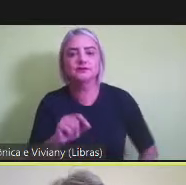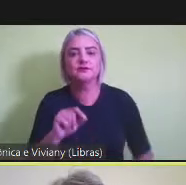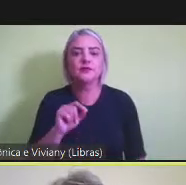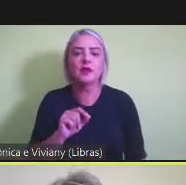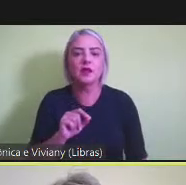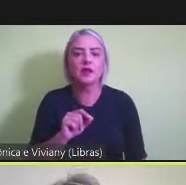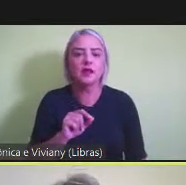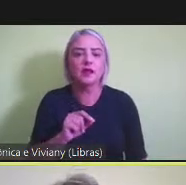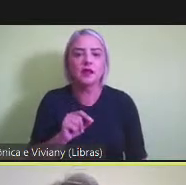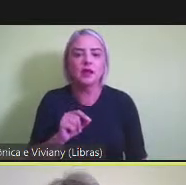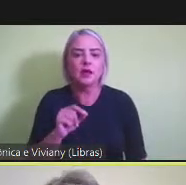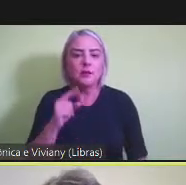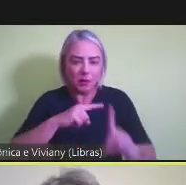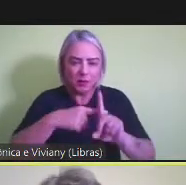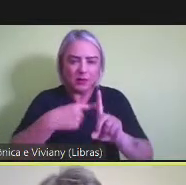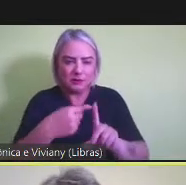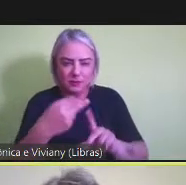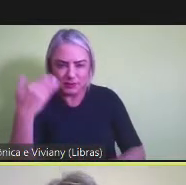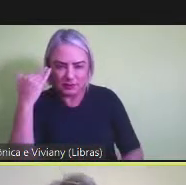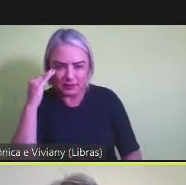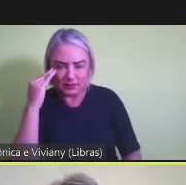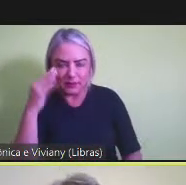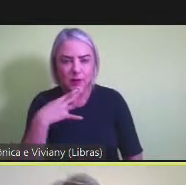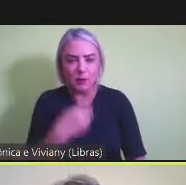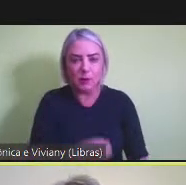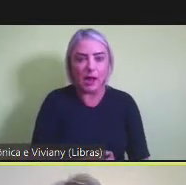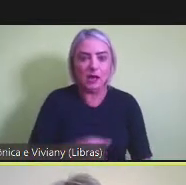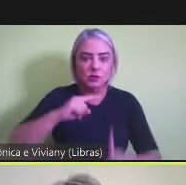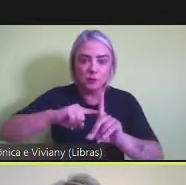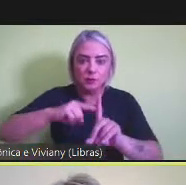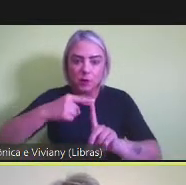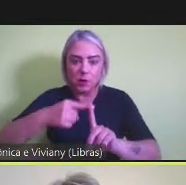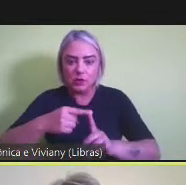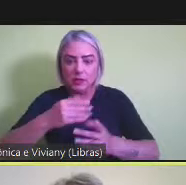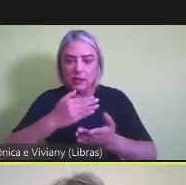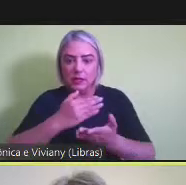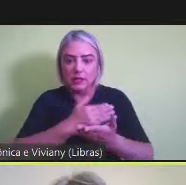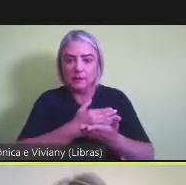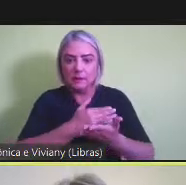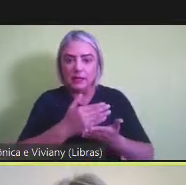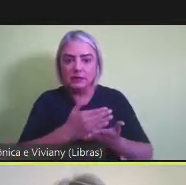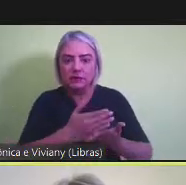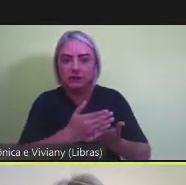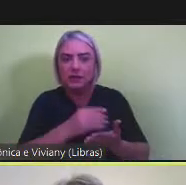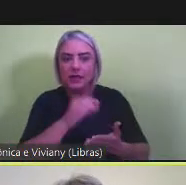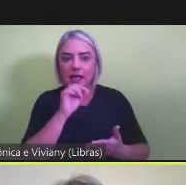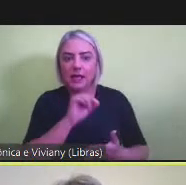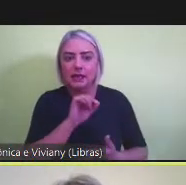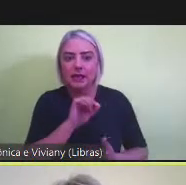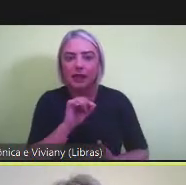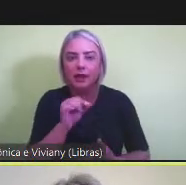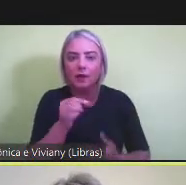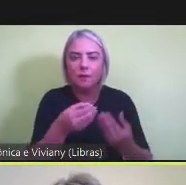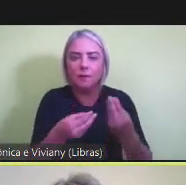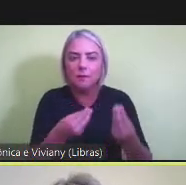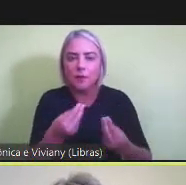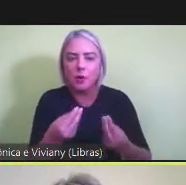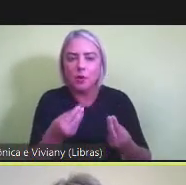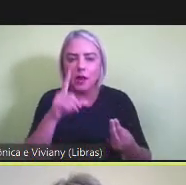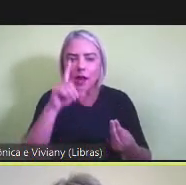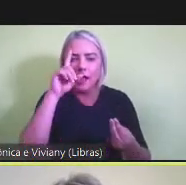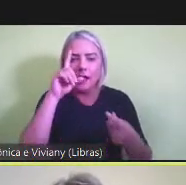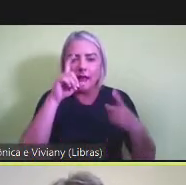not do. It's considered that it's considered negative. So the positive aspect has to come